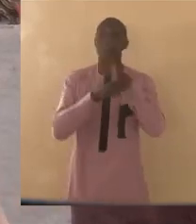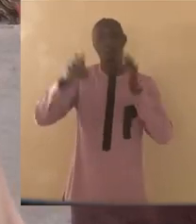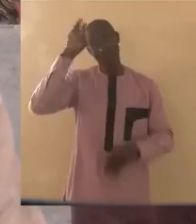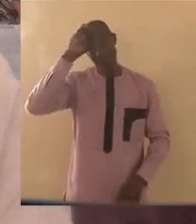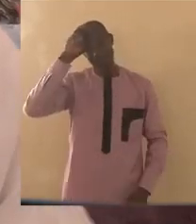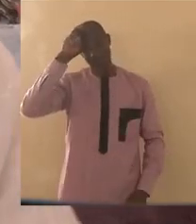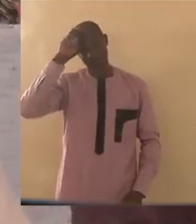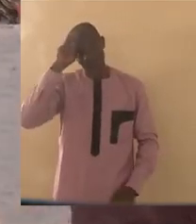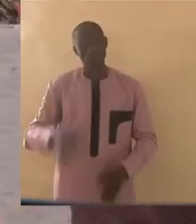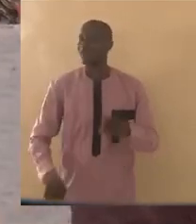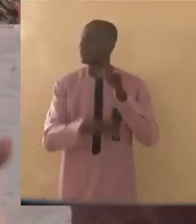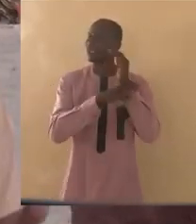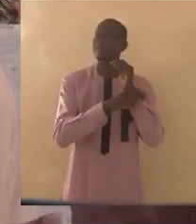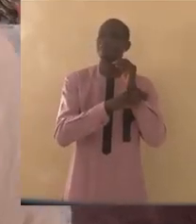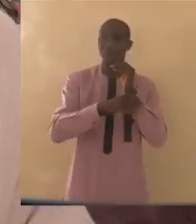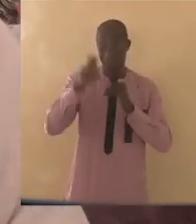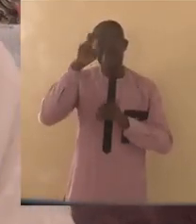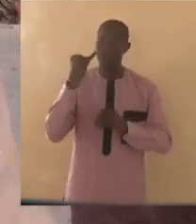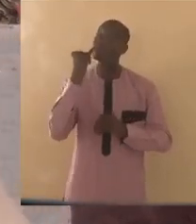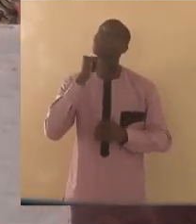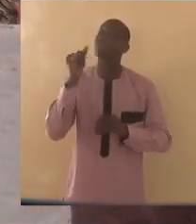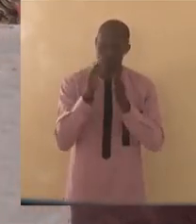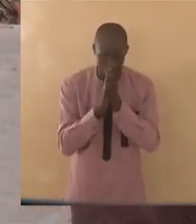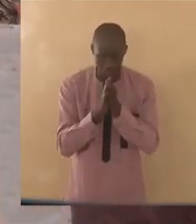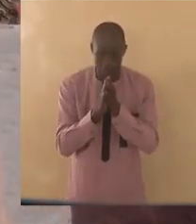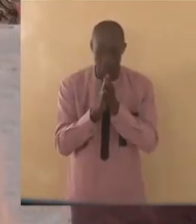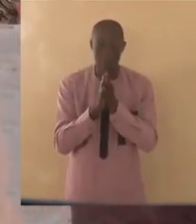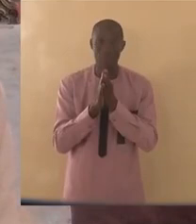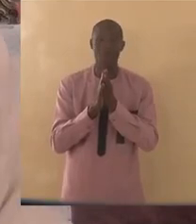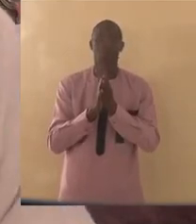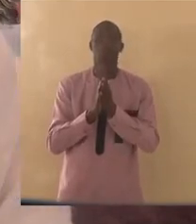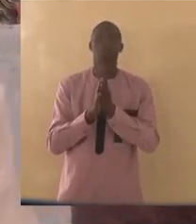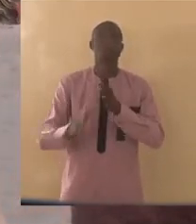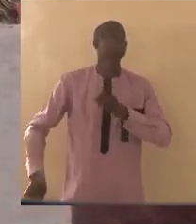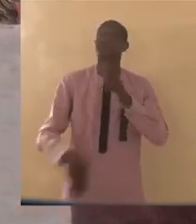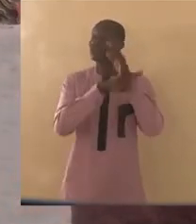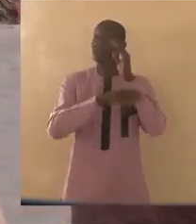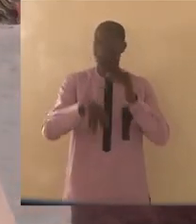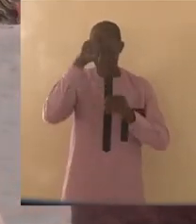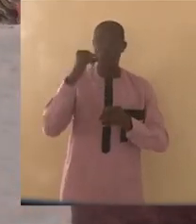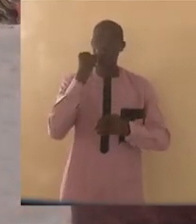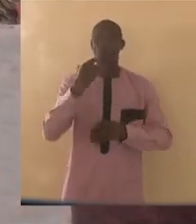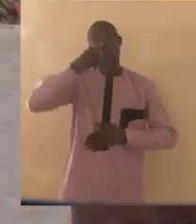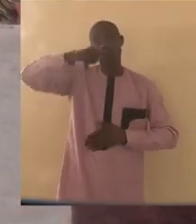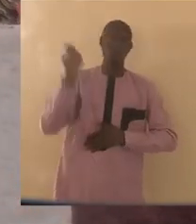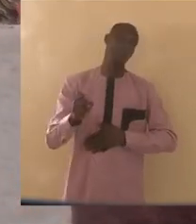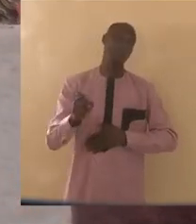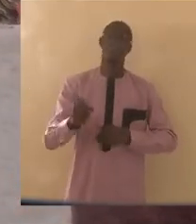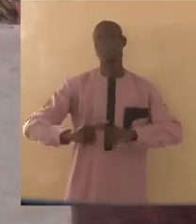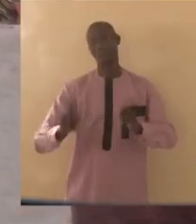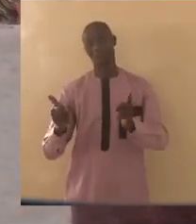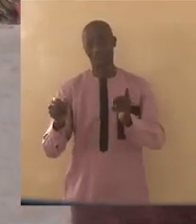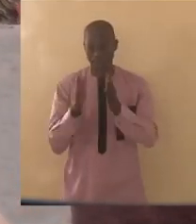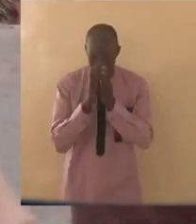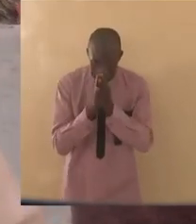devil. Driving the devil is not prayer. I keep telling people, driving the devil is not prayer. Driving the devil is a command.